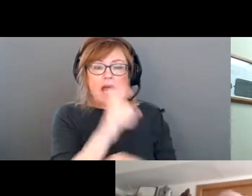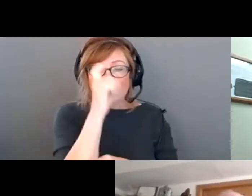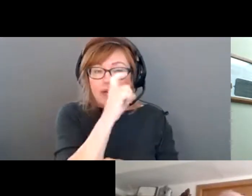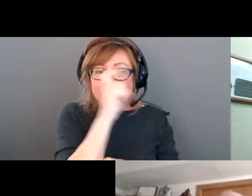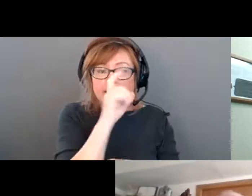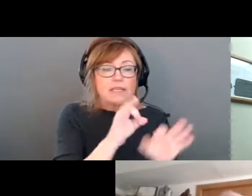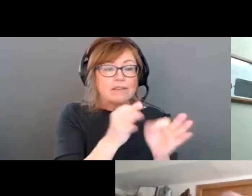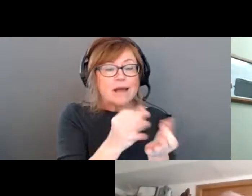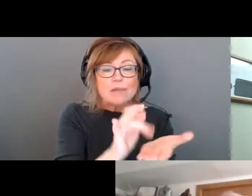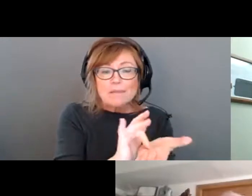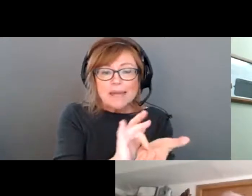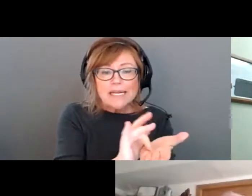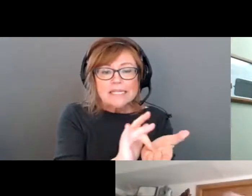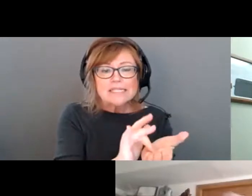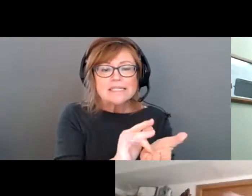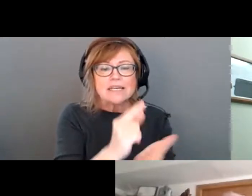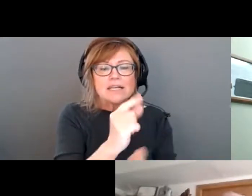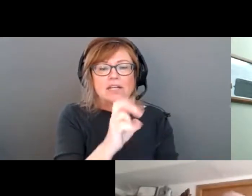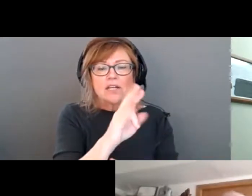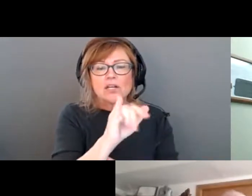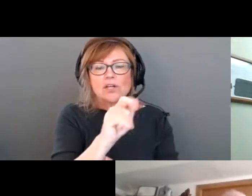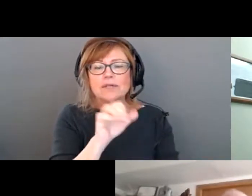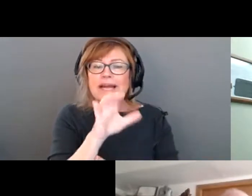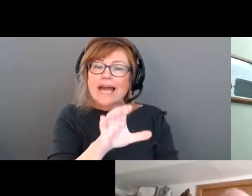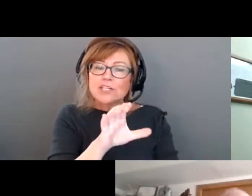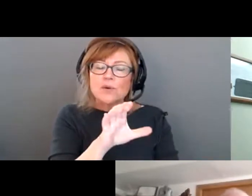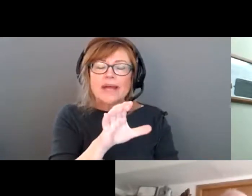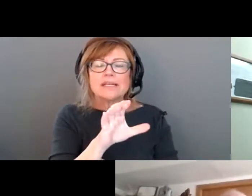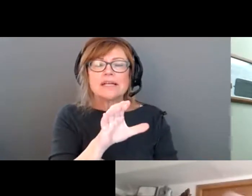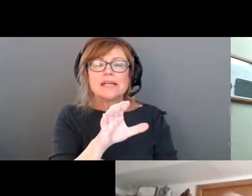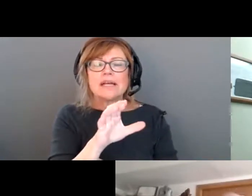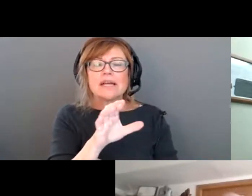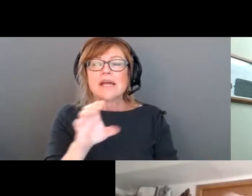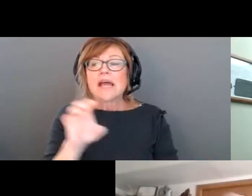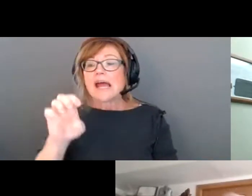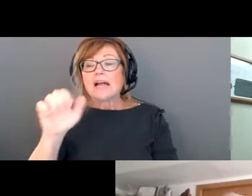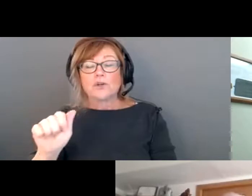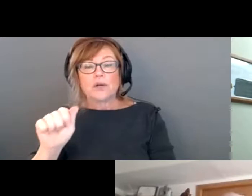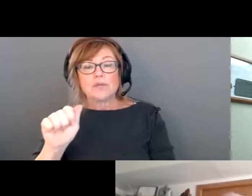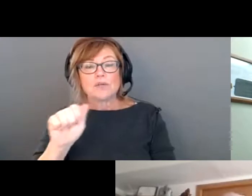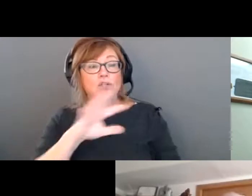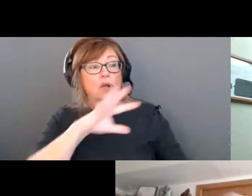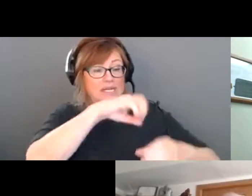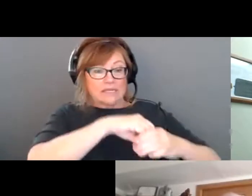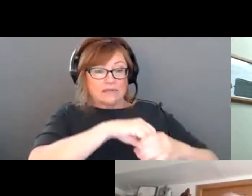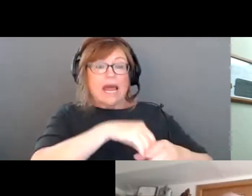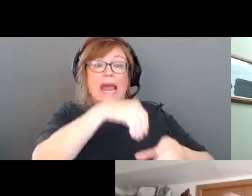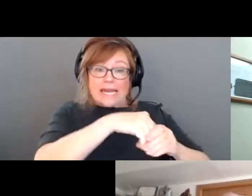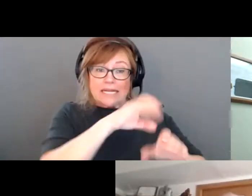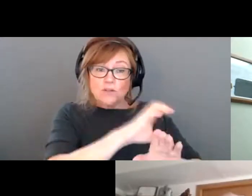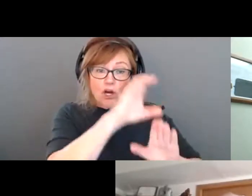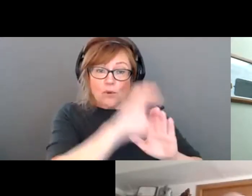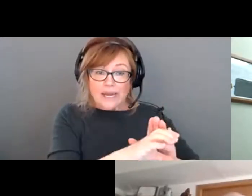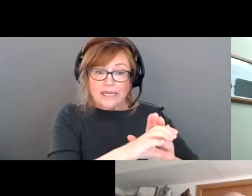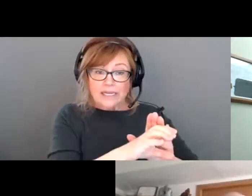family medicine and in geriatrics, elder abuse has been incorporated into the curricula at least